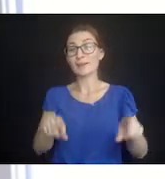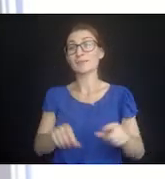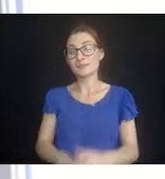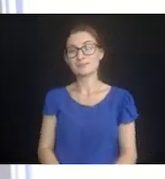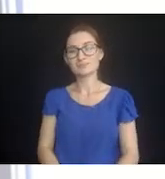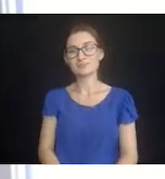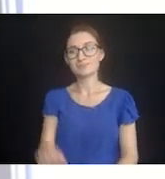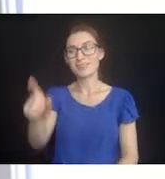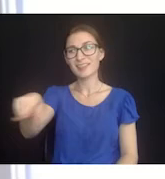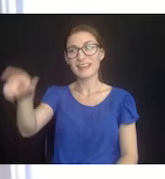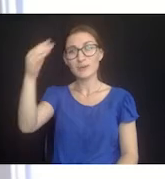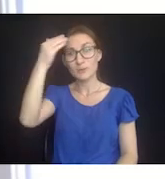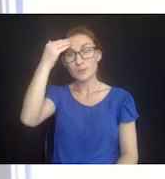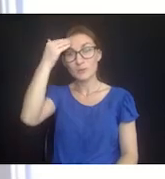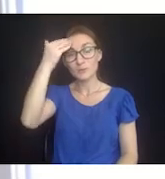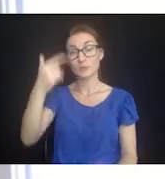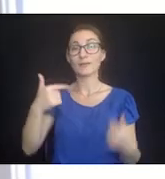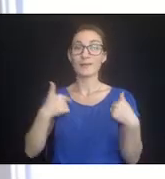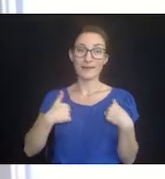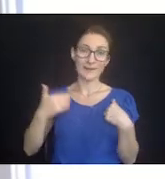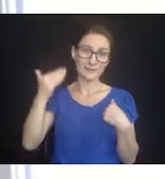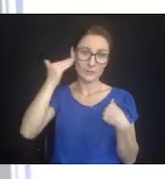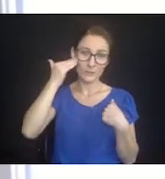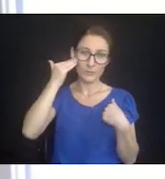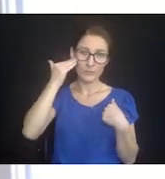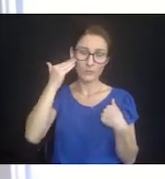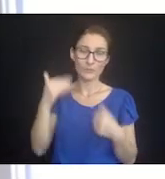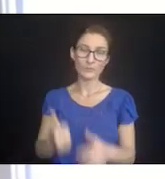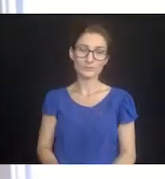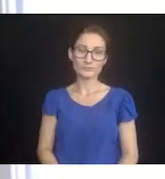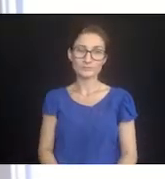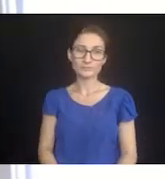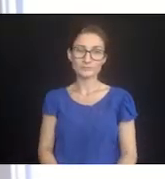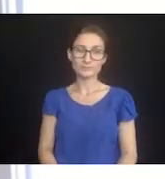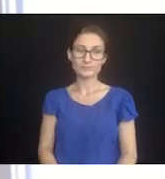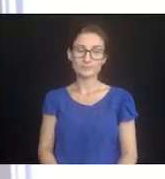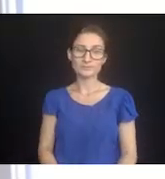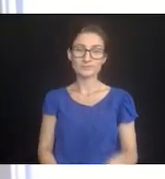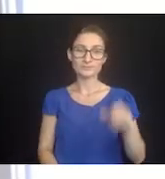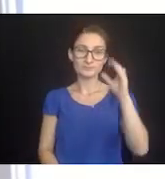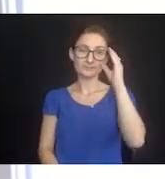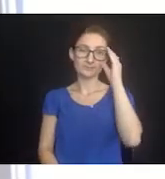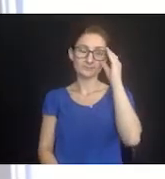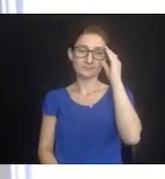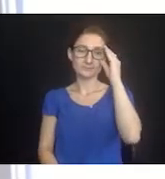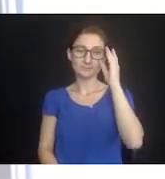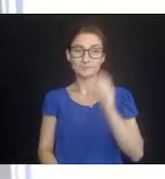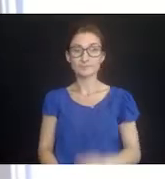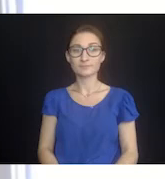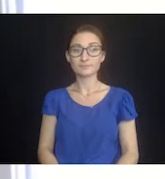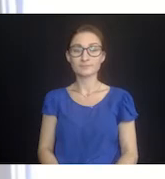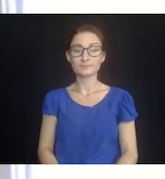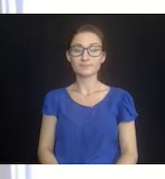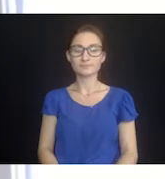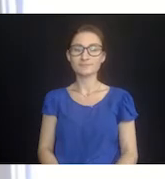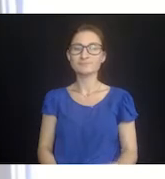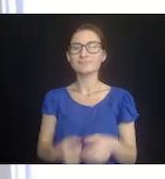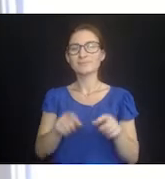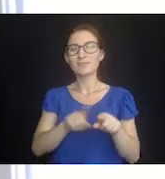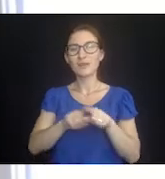and we'll reschedule it. Traffic happens. They know that, and I know that.